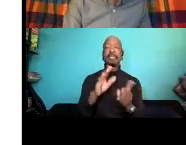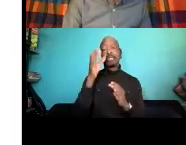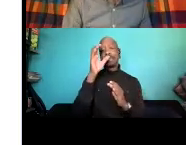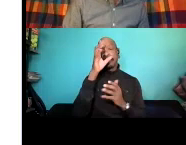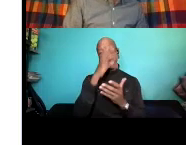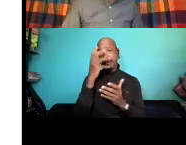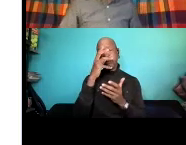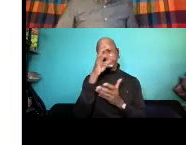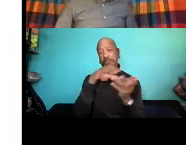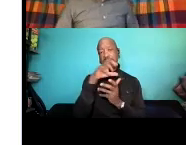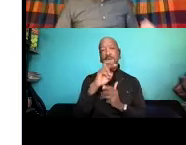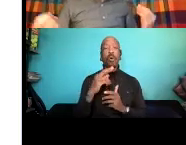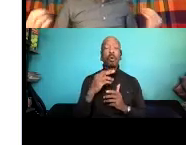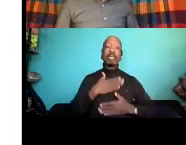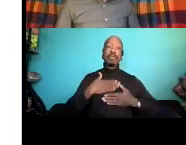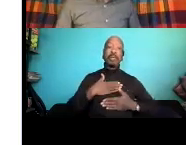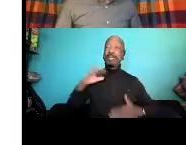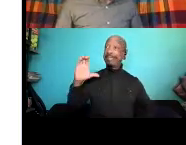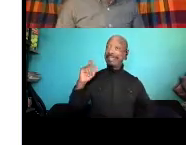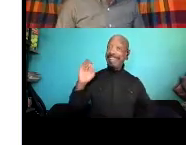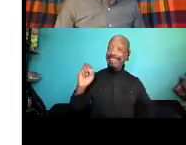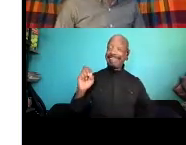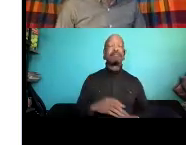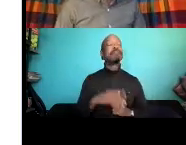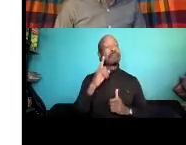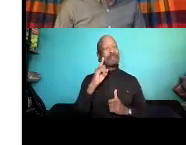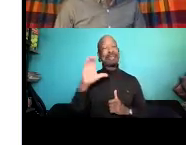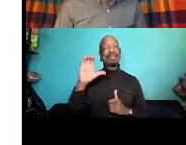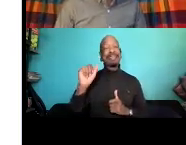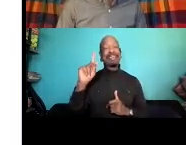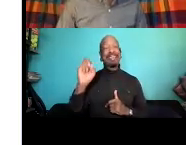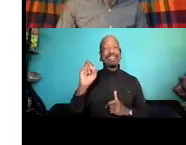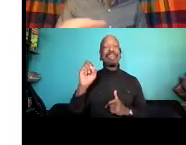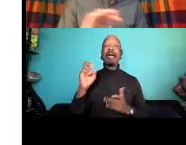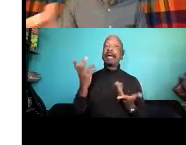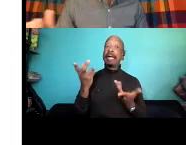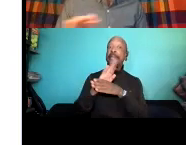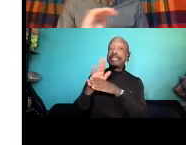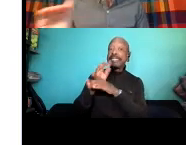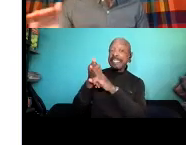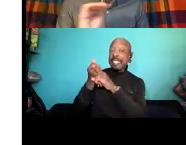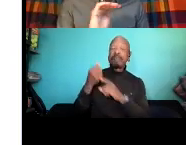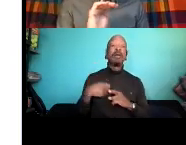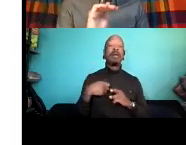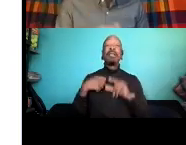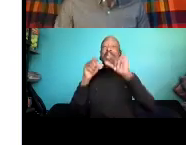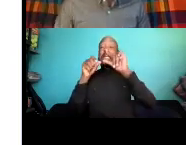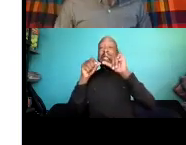Cake. So think of cake as the entity and think of the icing as the tax